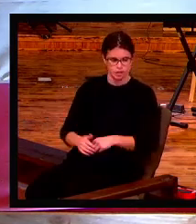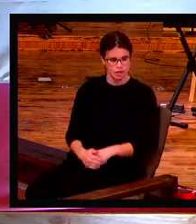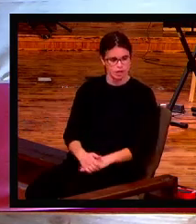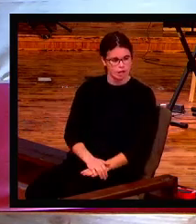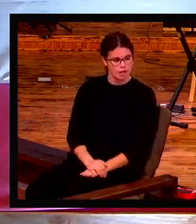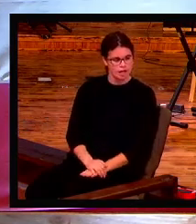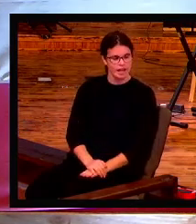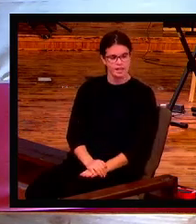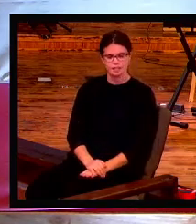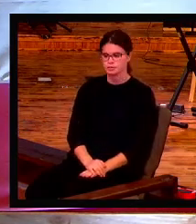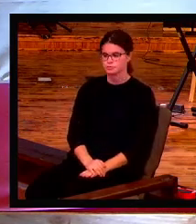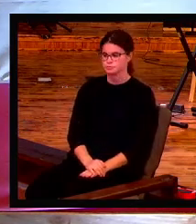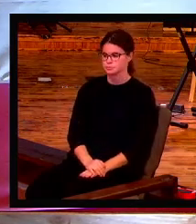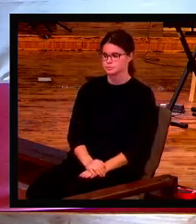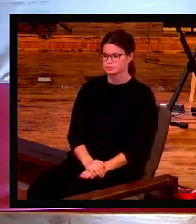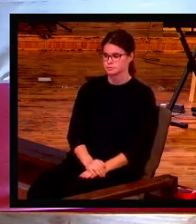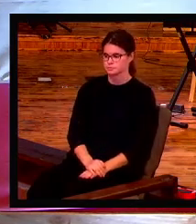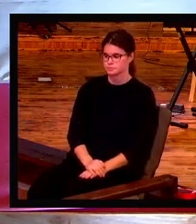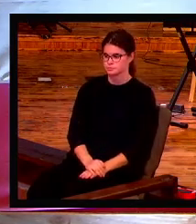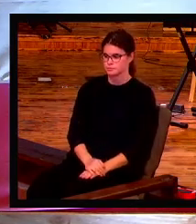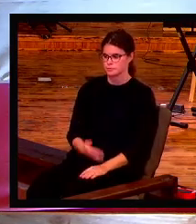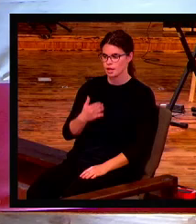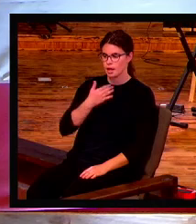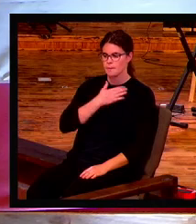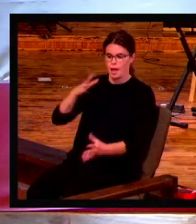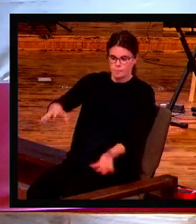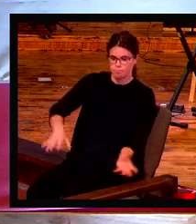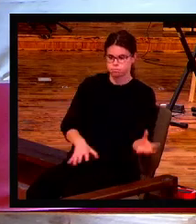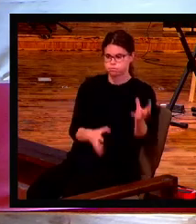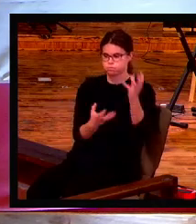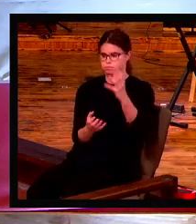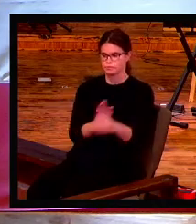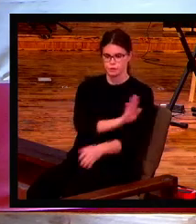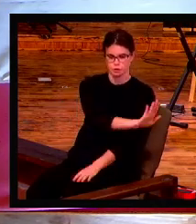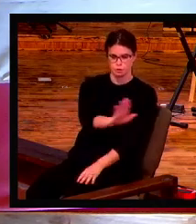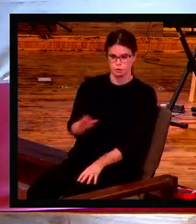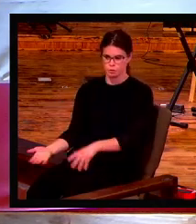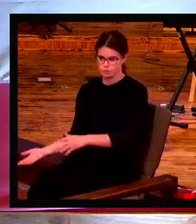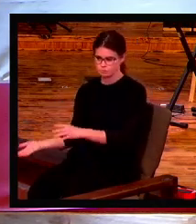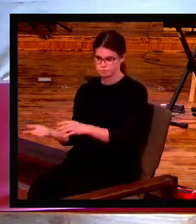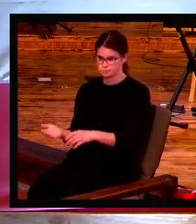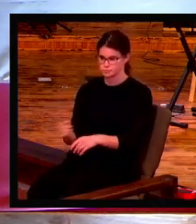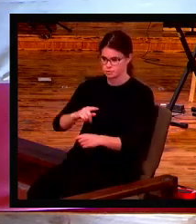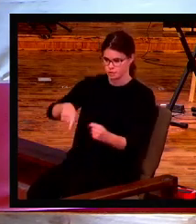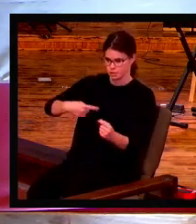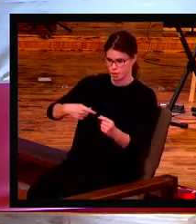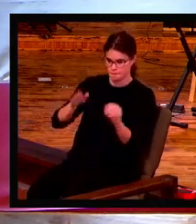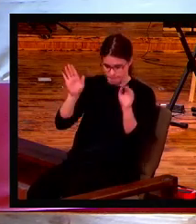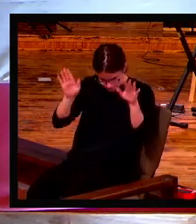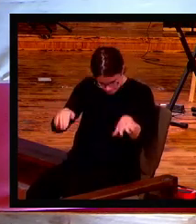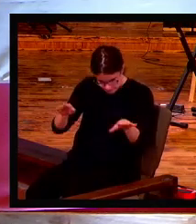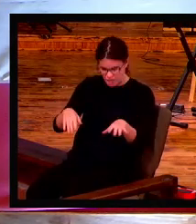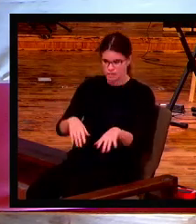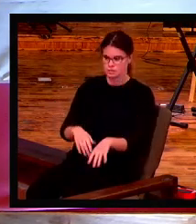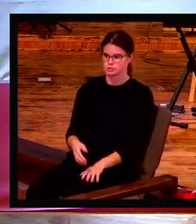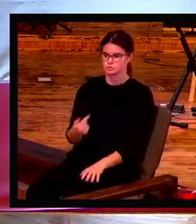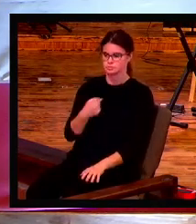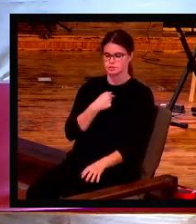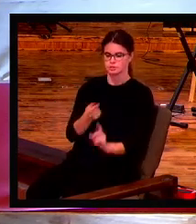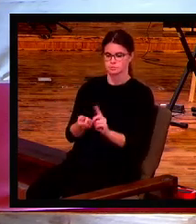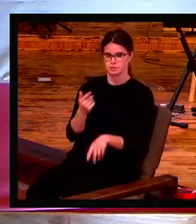us? It's like, imagine telling your brothers that, or your family, right? I'm like, bro, who you think you are, bro? What? Come on,